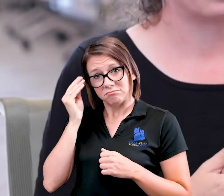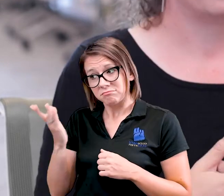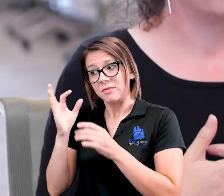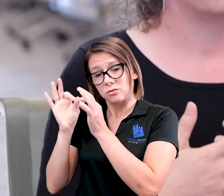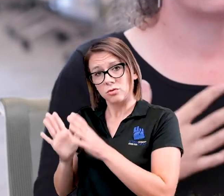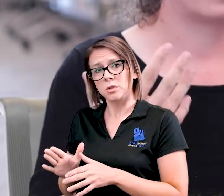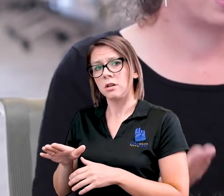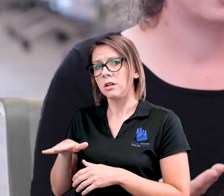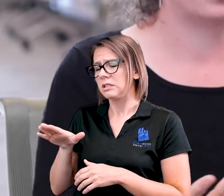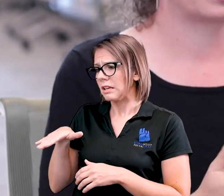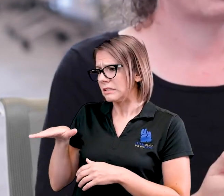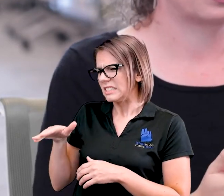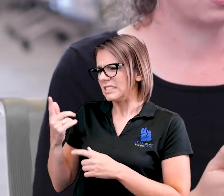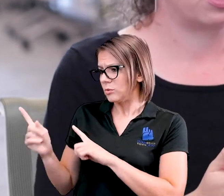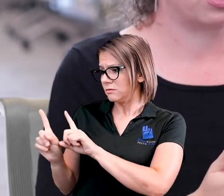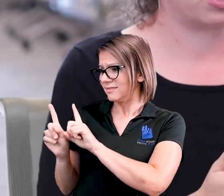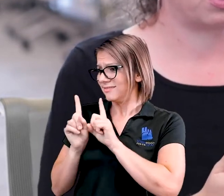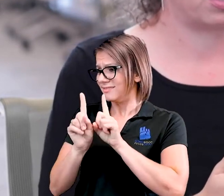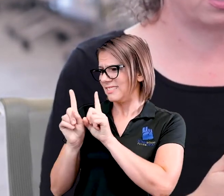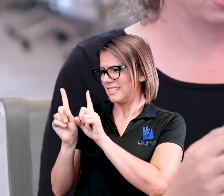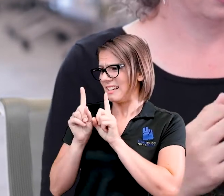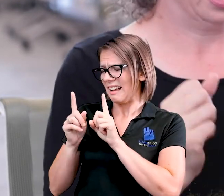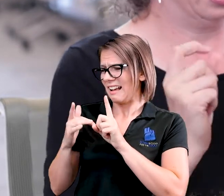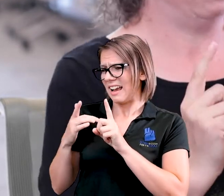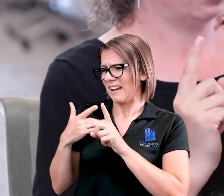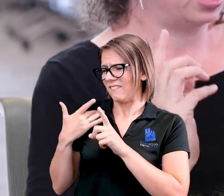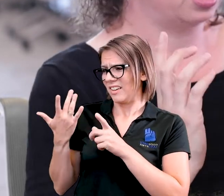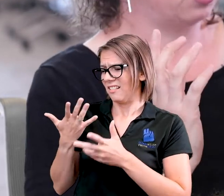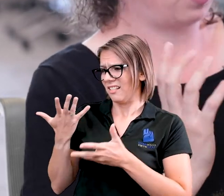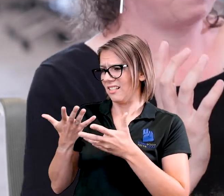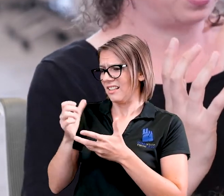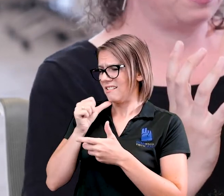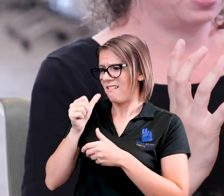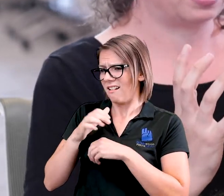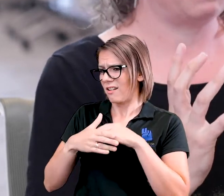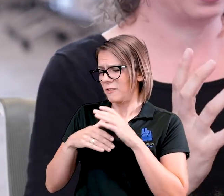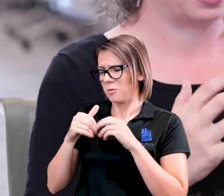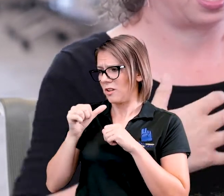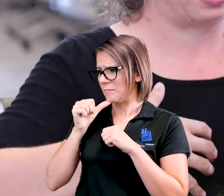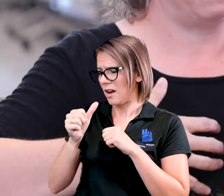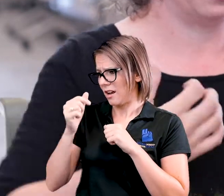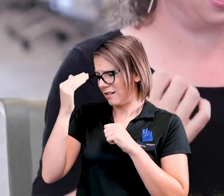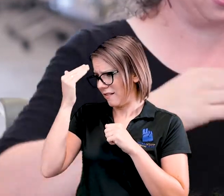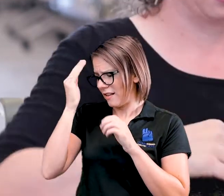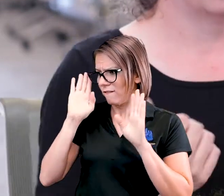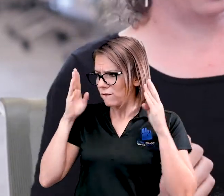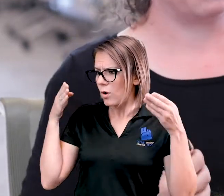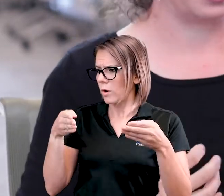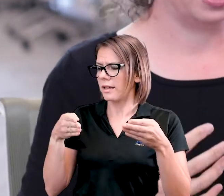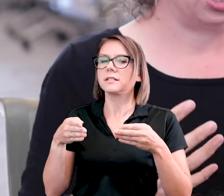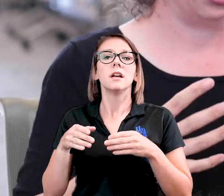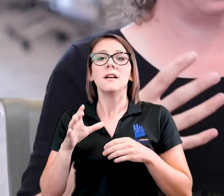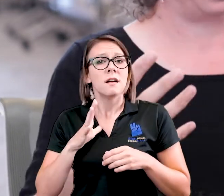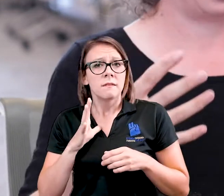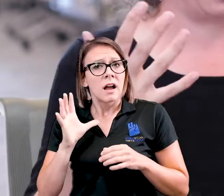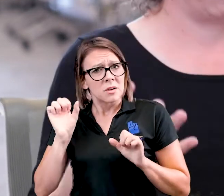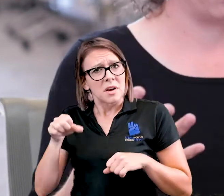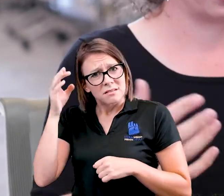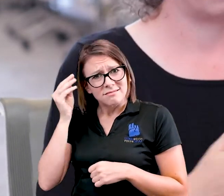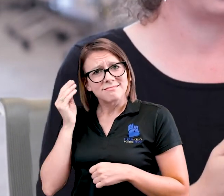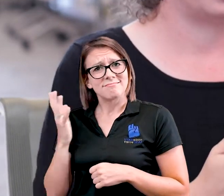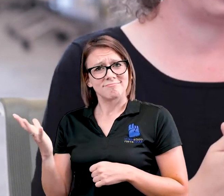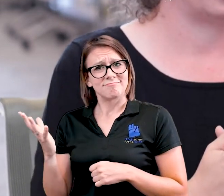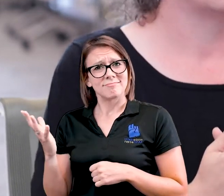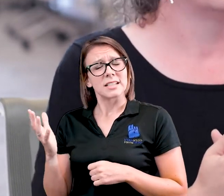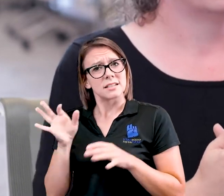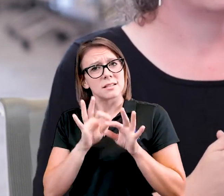uncomfortable. So it is fine to express with your interpreter, okay, if you're standing right by me side by side, I feel like I'm gonna hit you and I can't